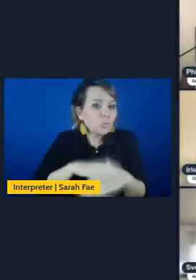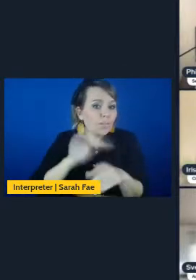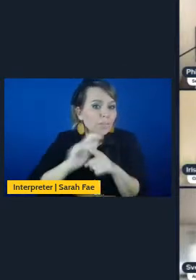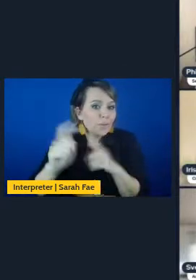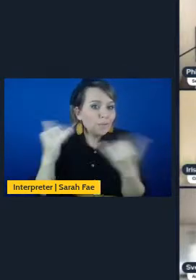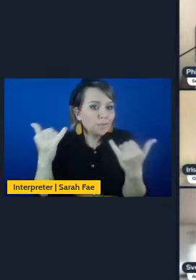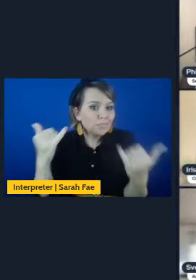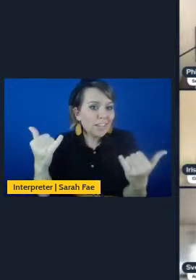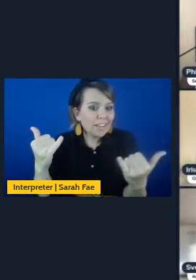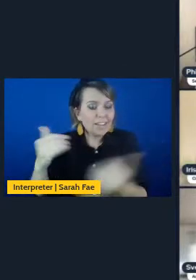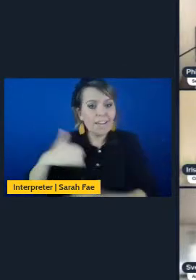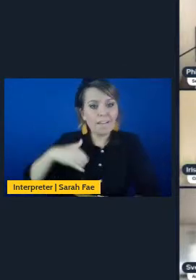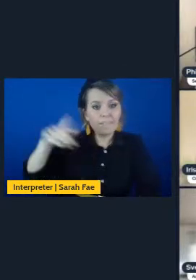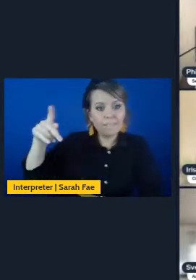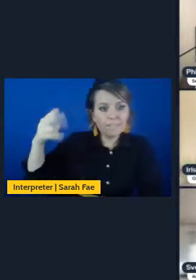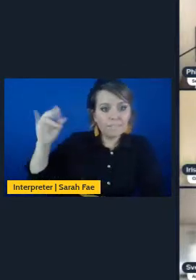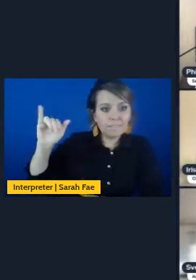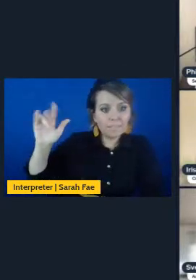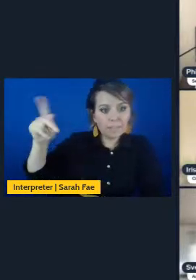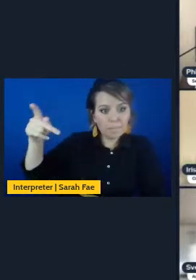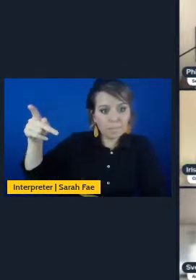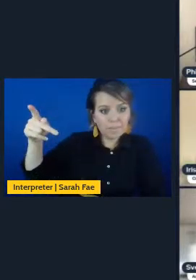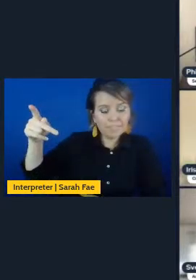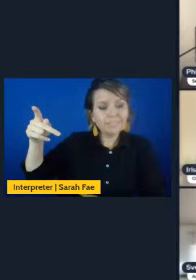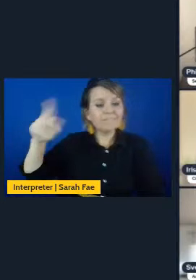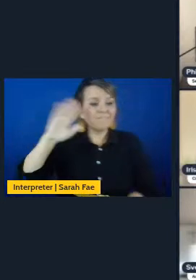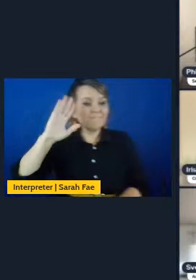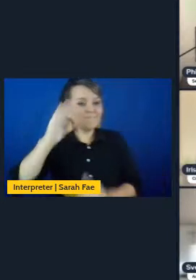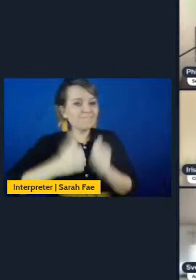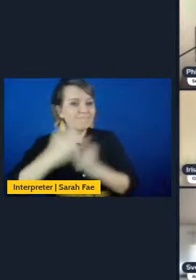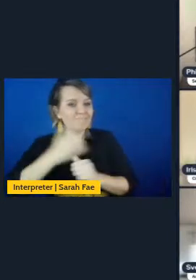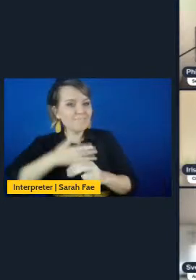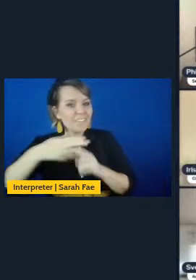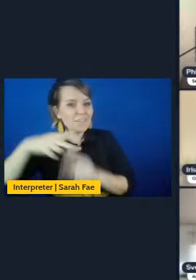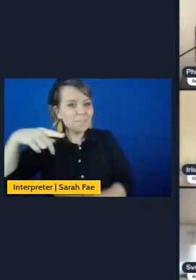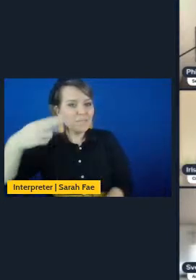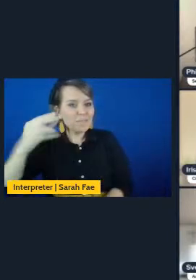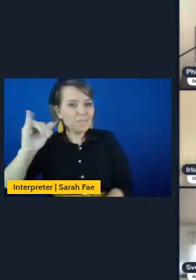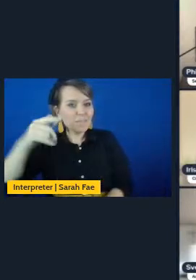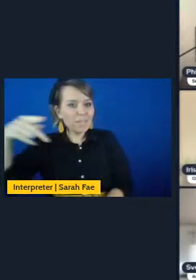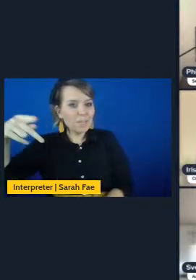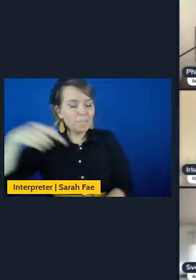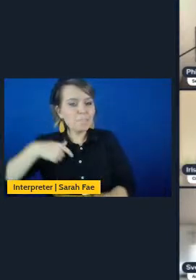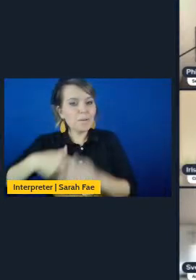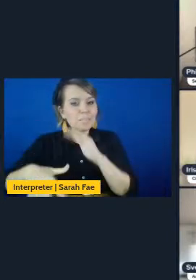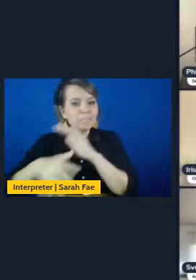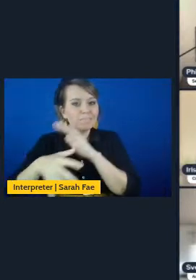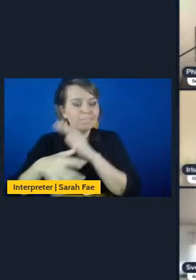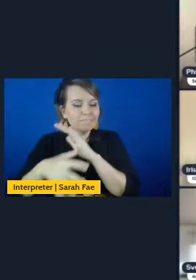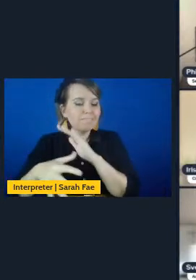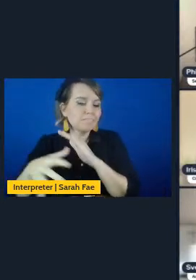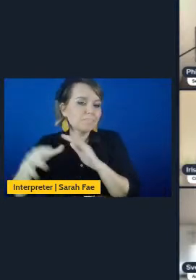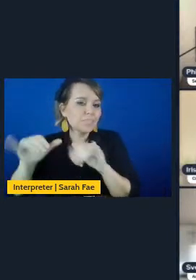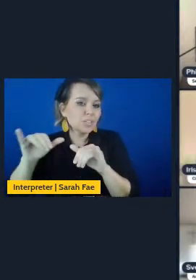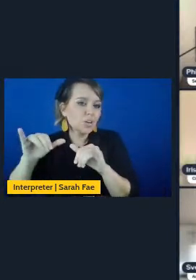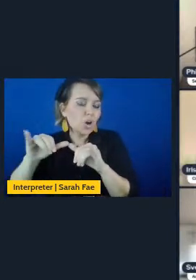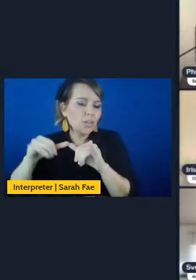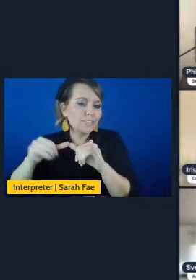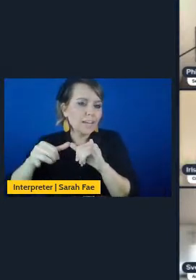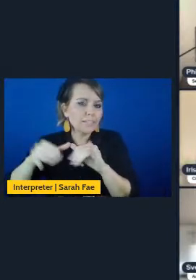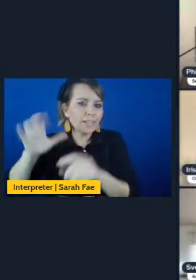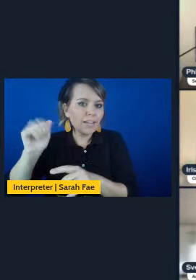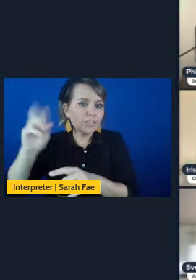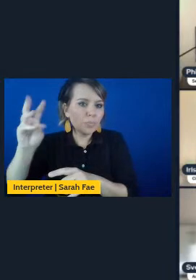there is Philip. Hey everybody, my name is Philip. I'm a senior cloud application architect with AWS